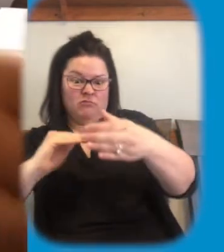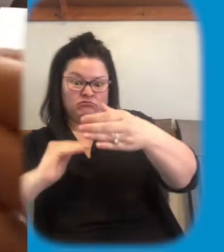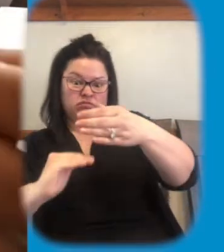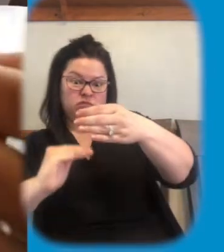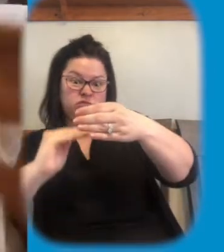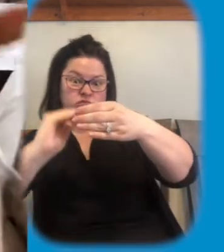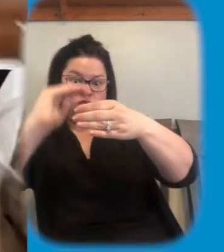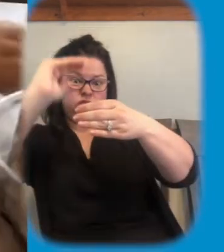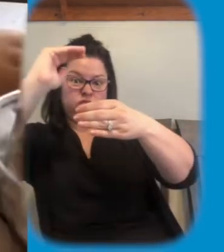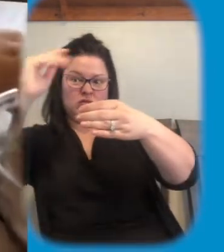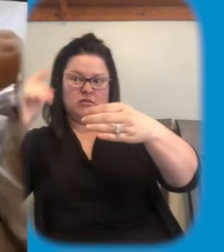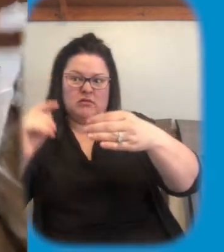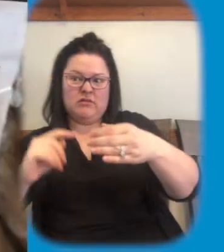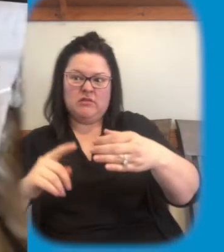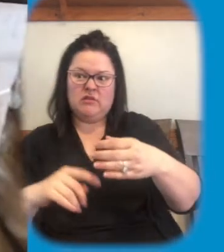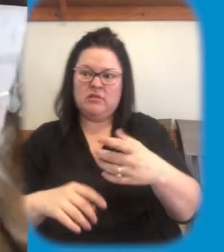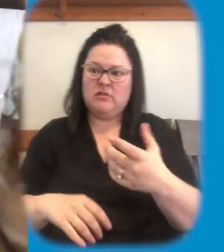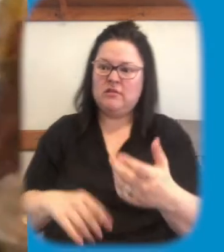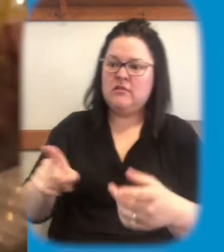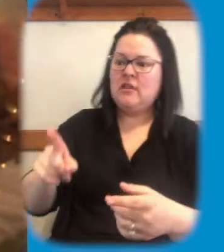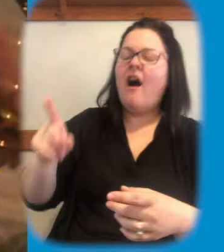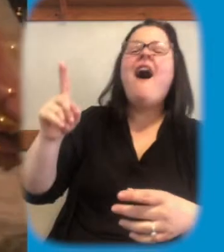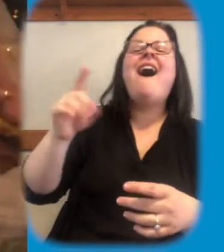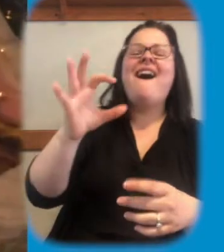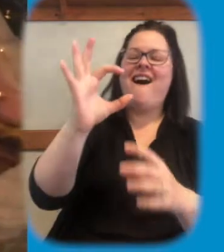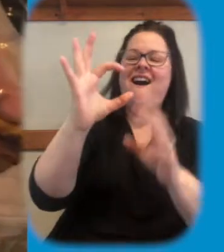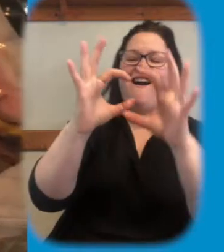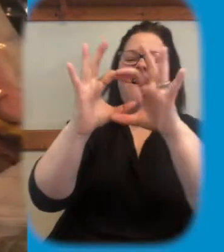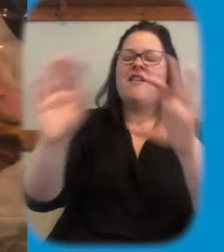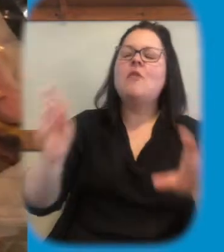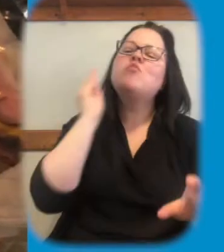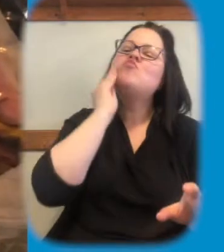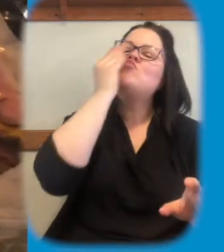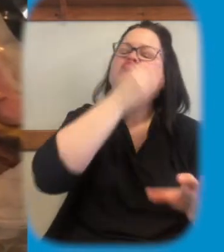lot of material. Sorry, face smoother.